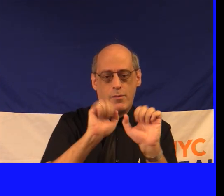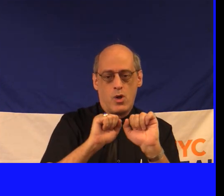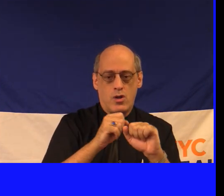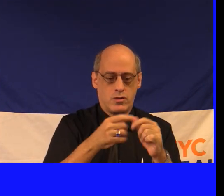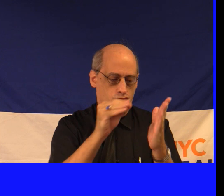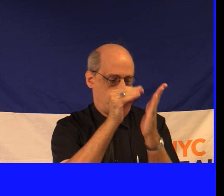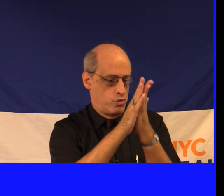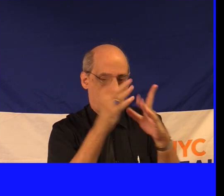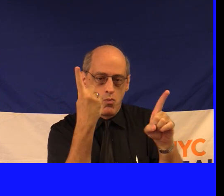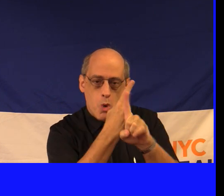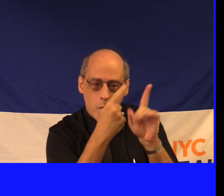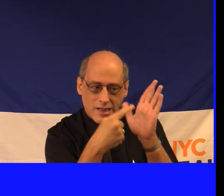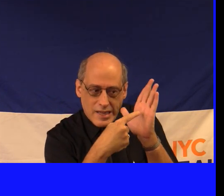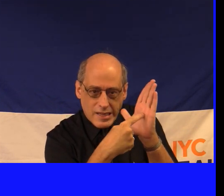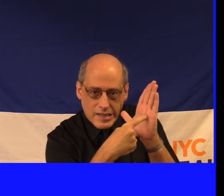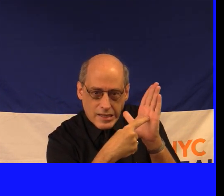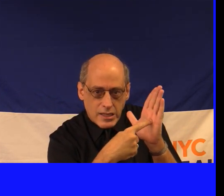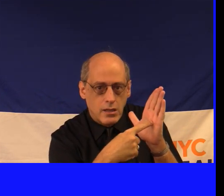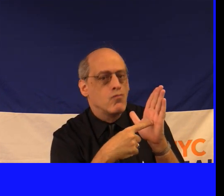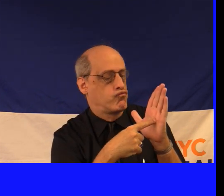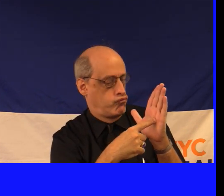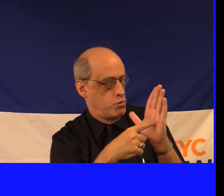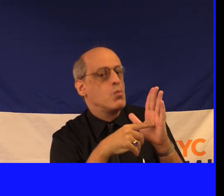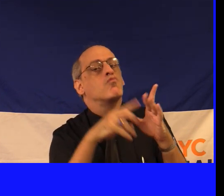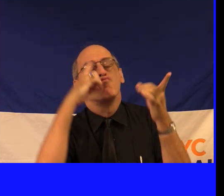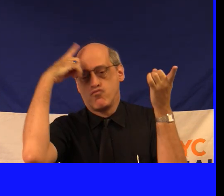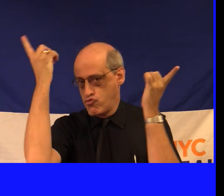in the financial statements, and we ultimately agree with